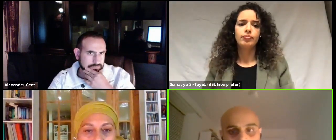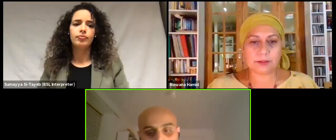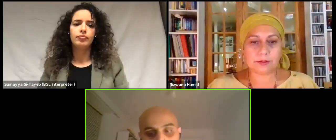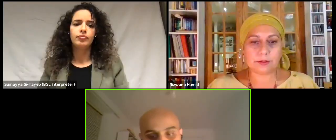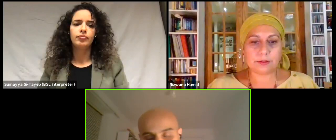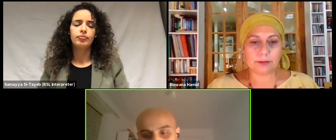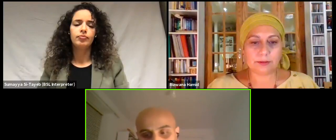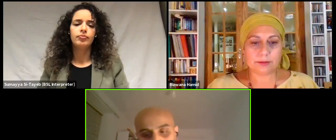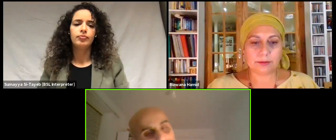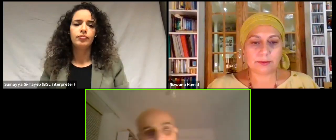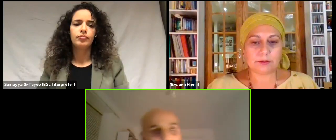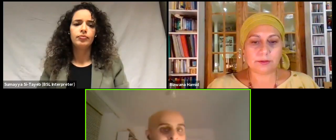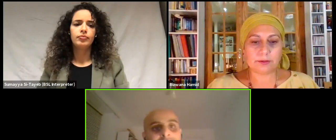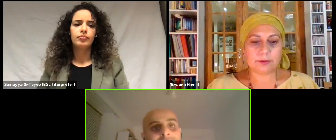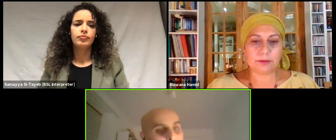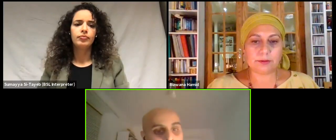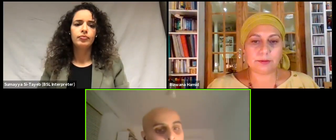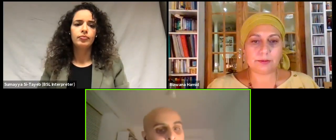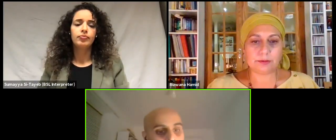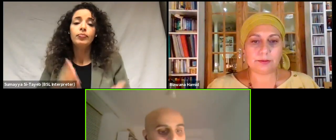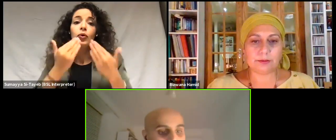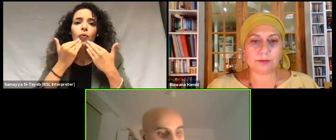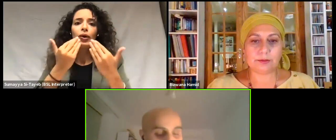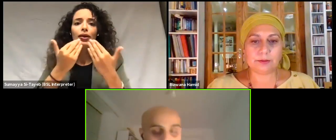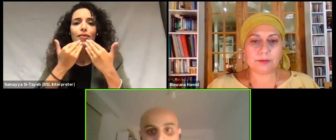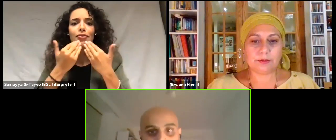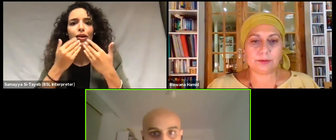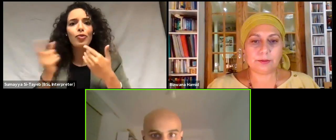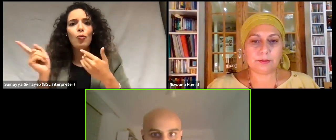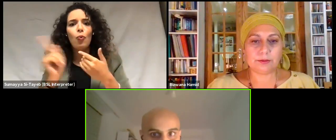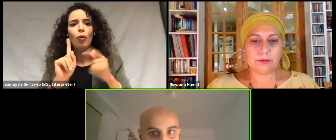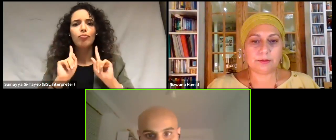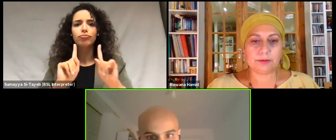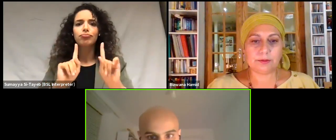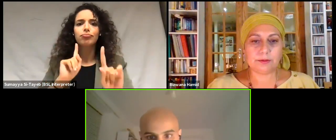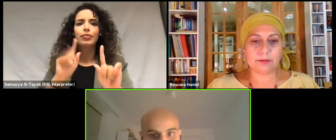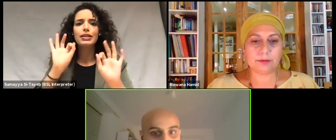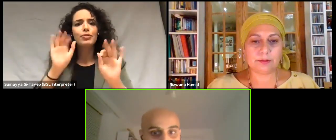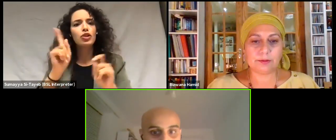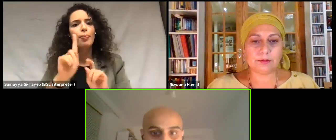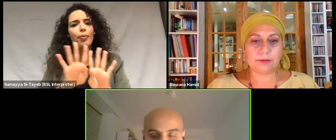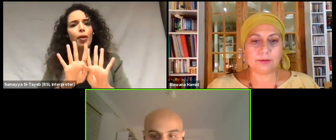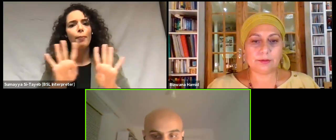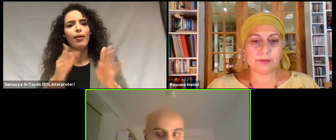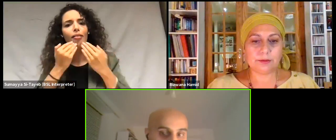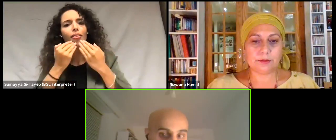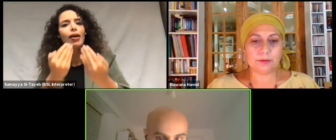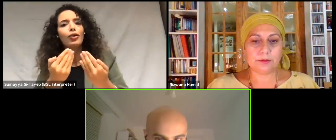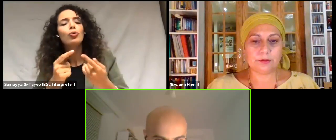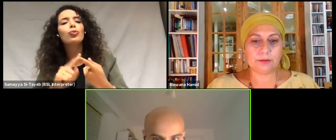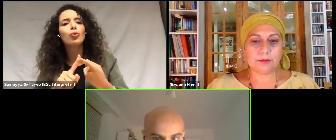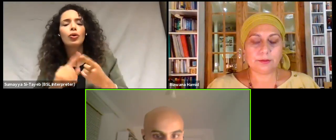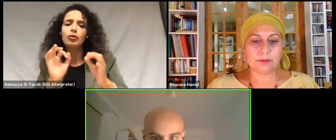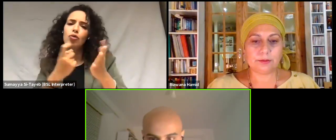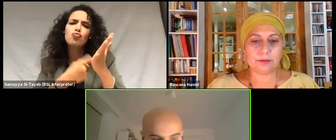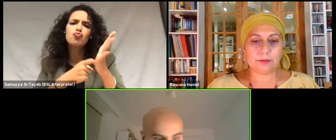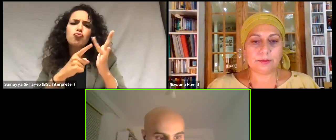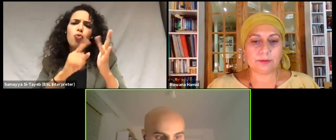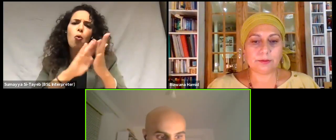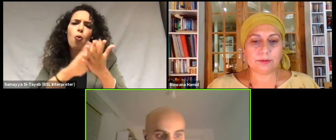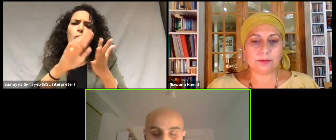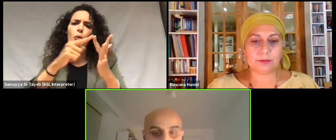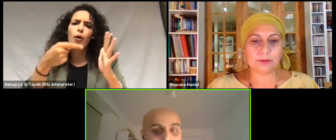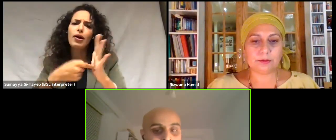off thank you for everybody for being here today, especially the panelists. I've not been able to thank, especially Rohit in person,